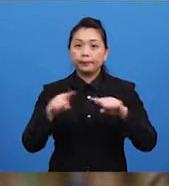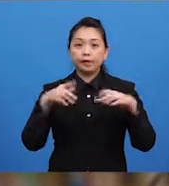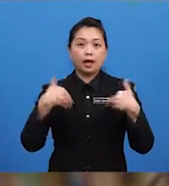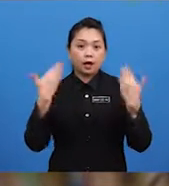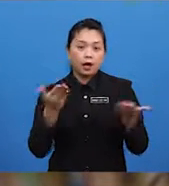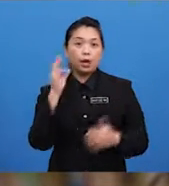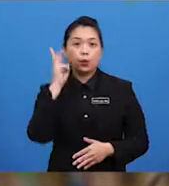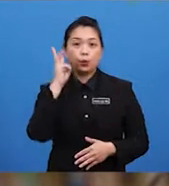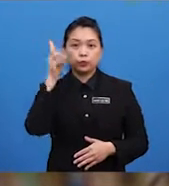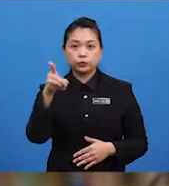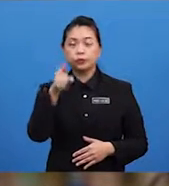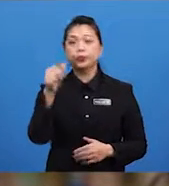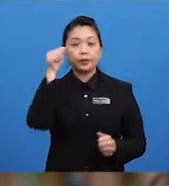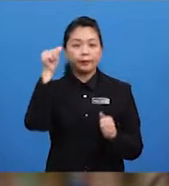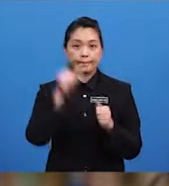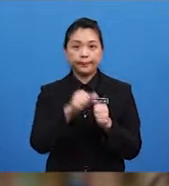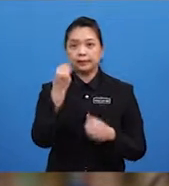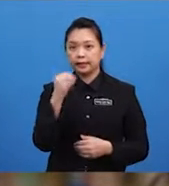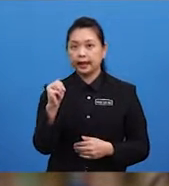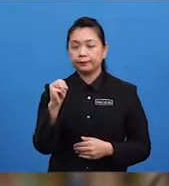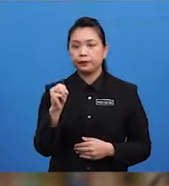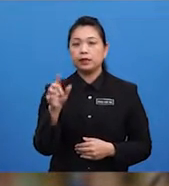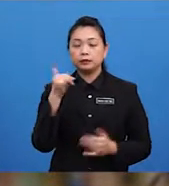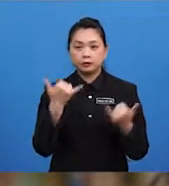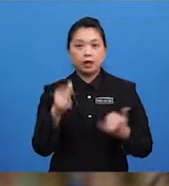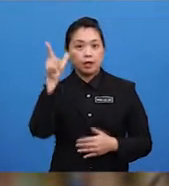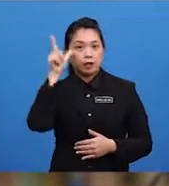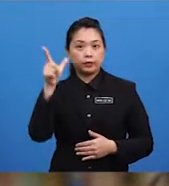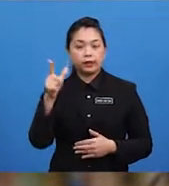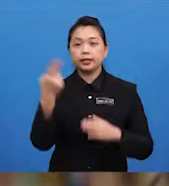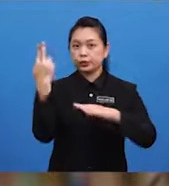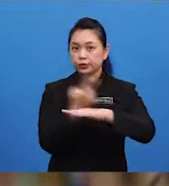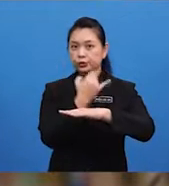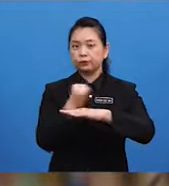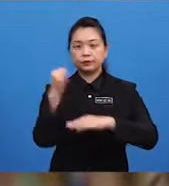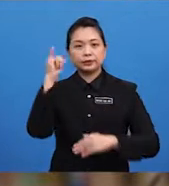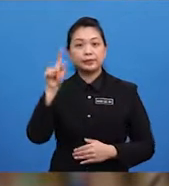But how would you remember them? Take a look at this useful tip.